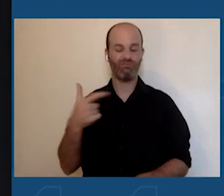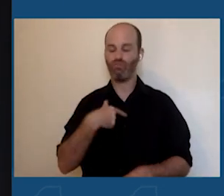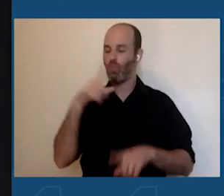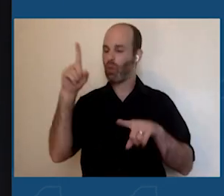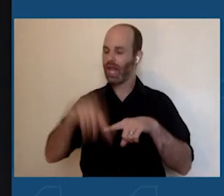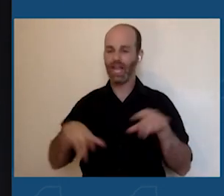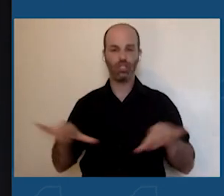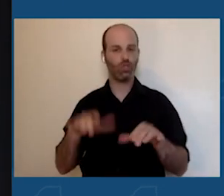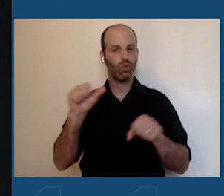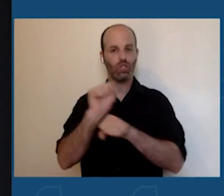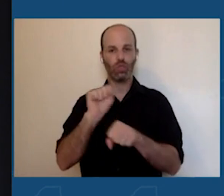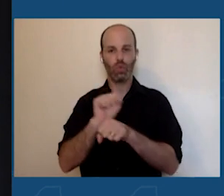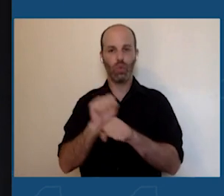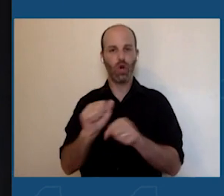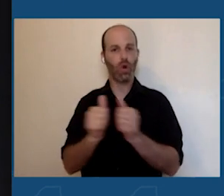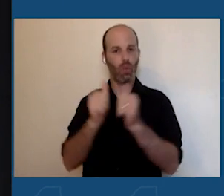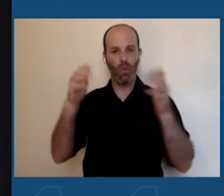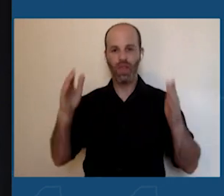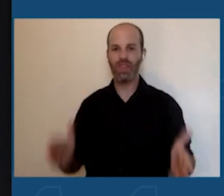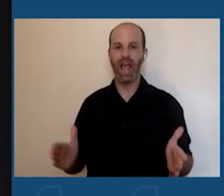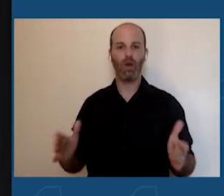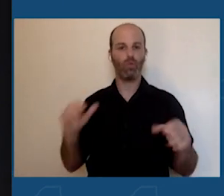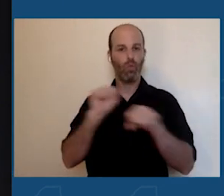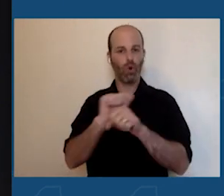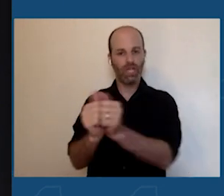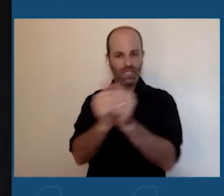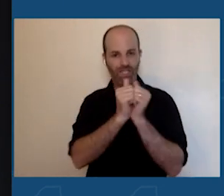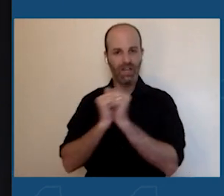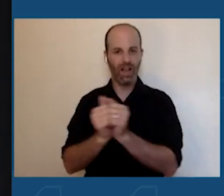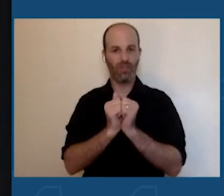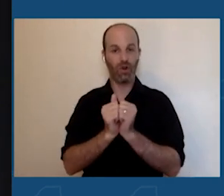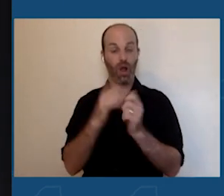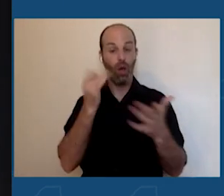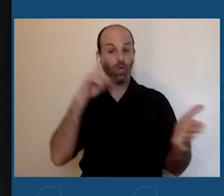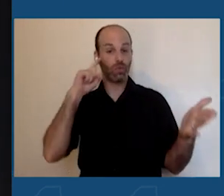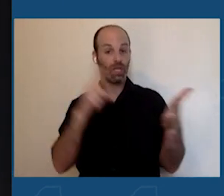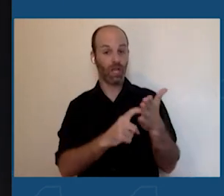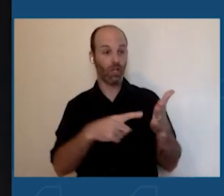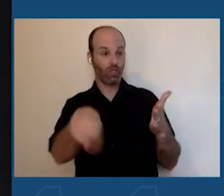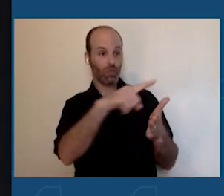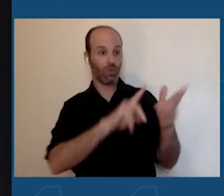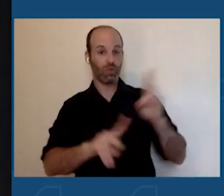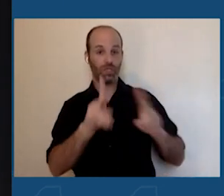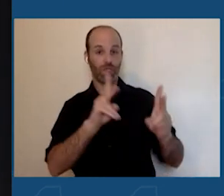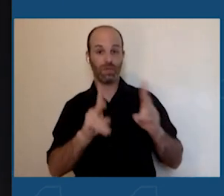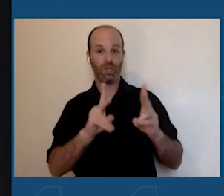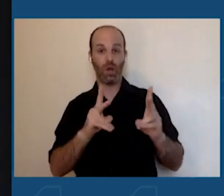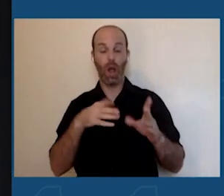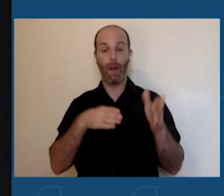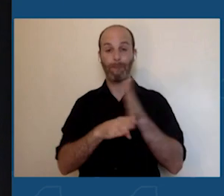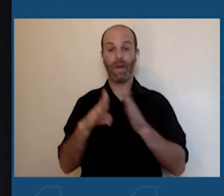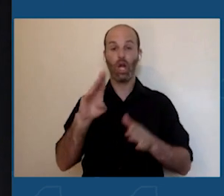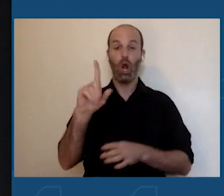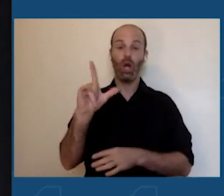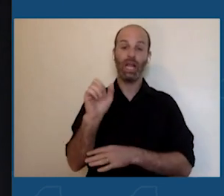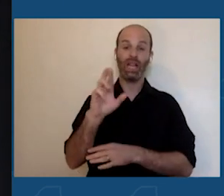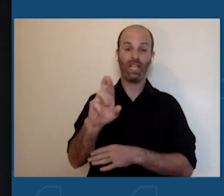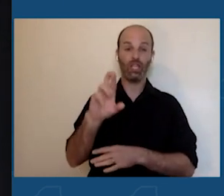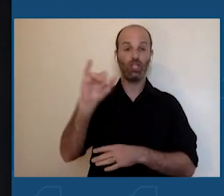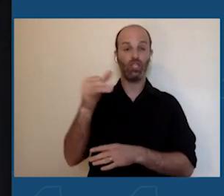doing, as you know, Governor, without working together. And I want to acknowledge them and thank them. Our Minority Leader, Jason Richburg, is here.